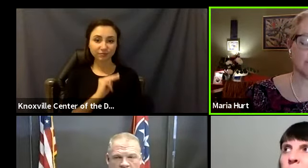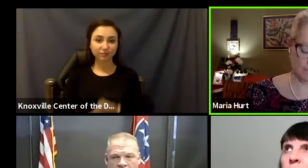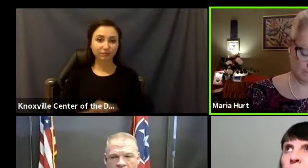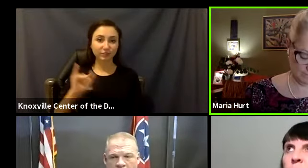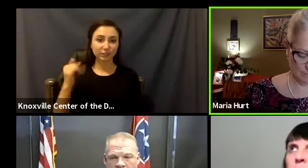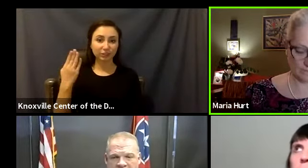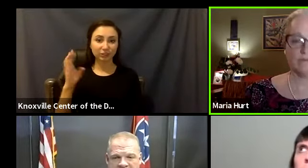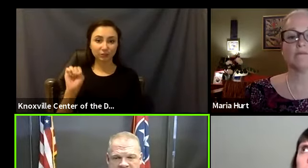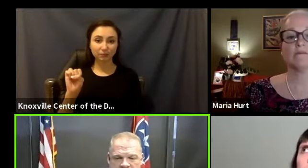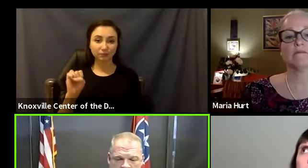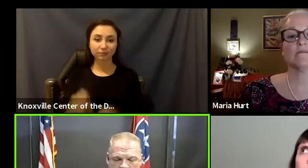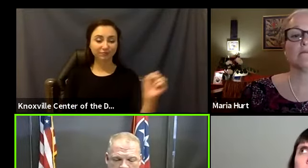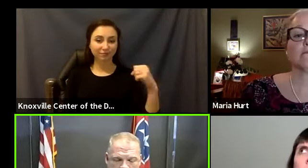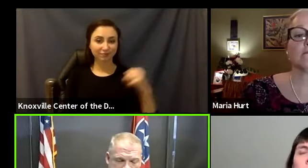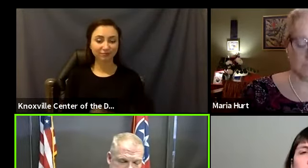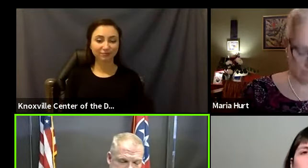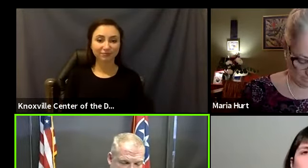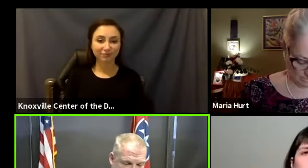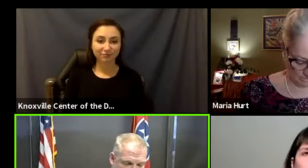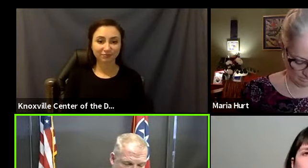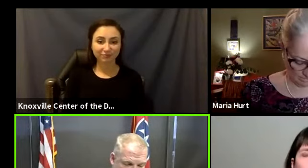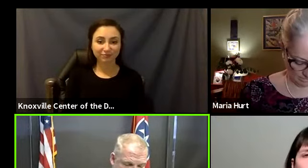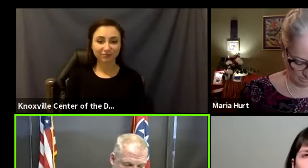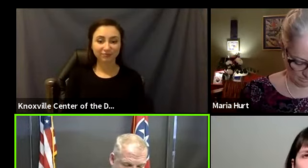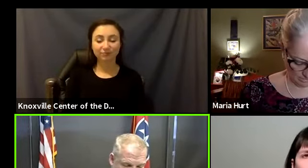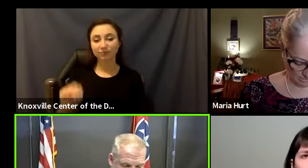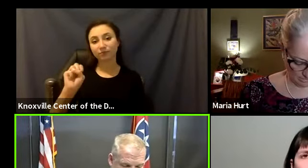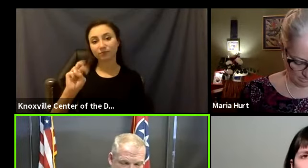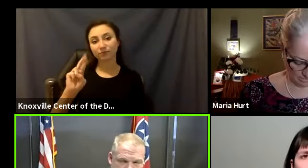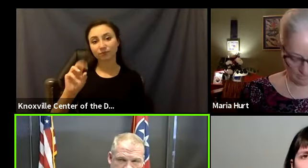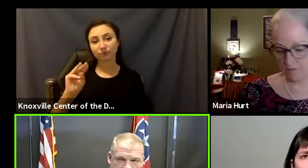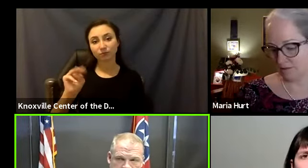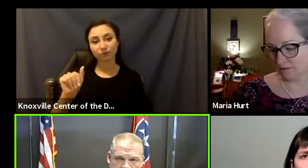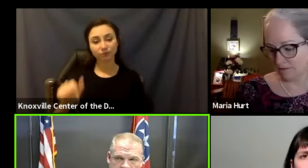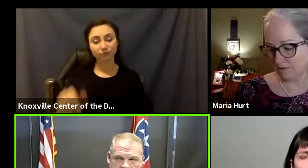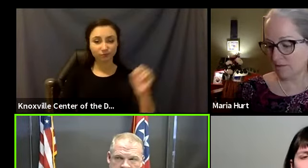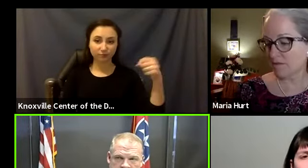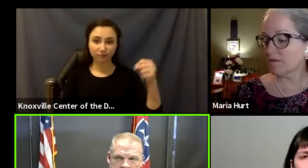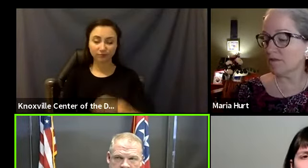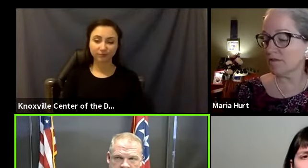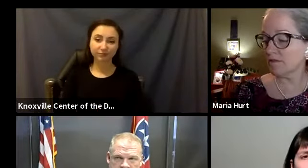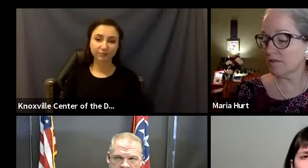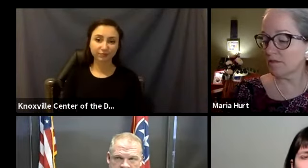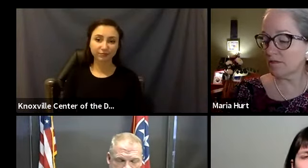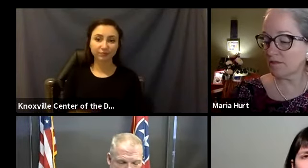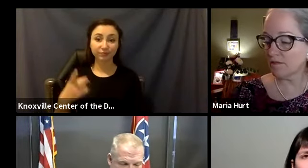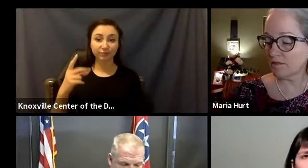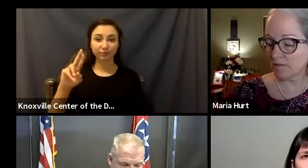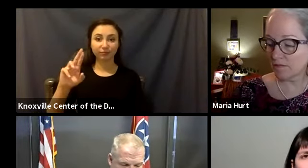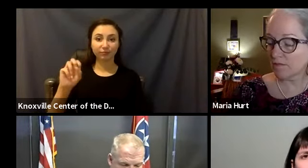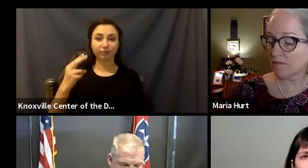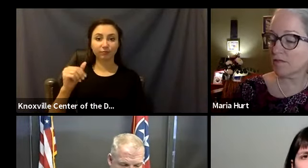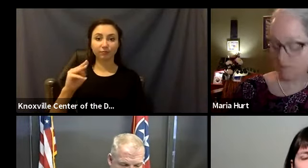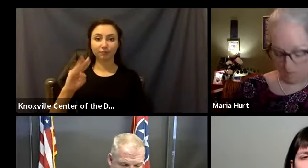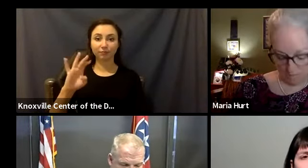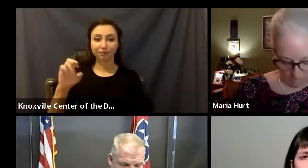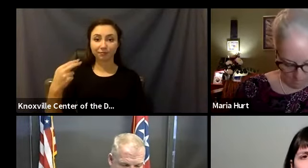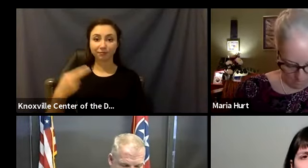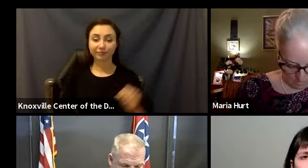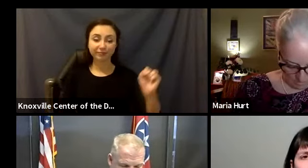Jacobs, Yes. Ms. Roma, Yes. Dr. Shamia,